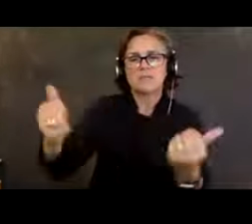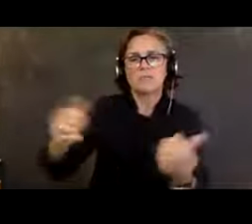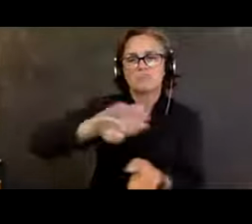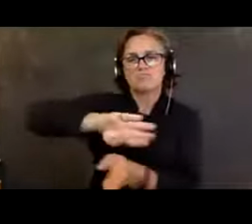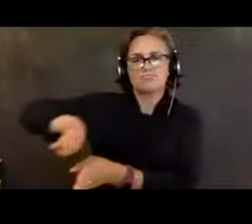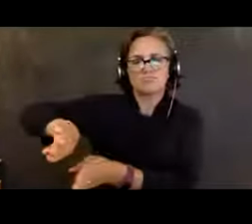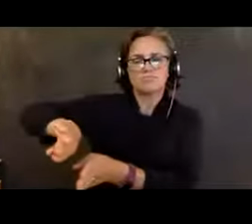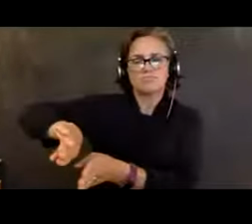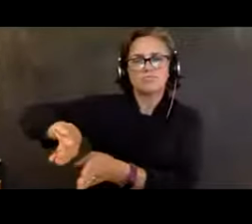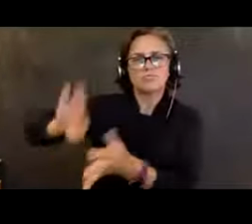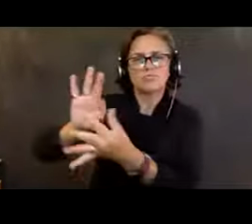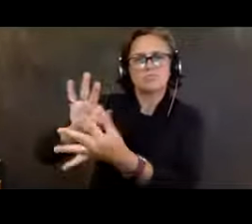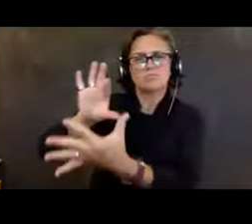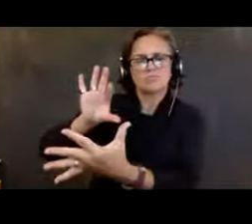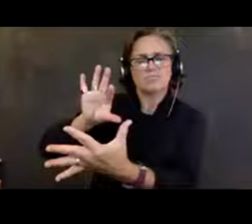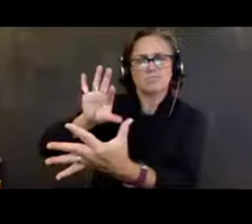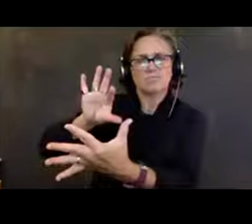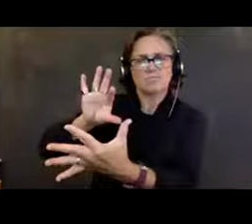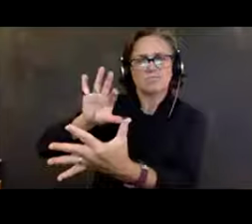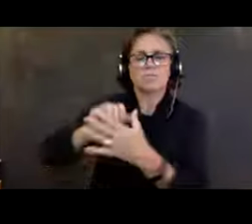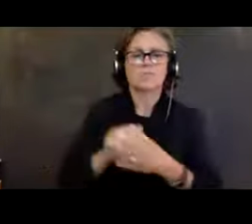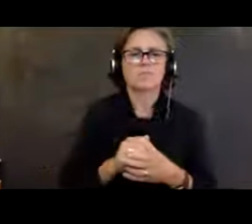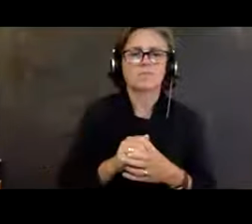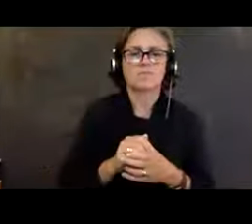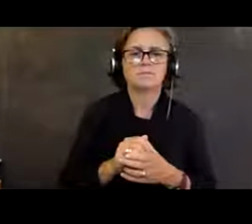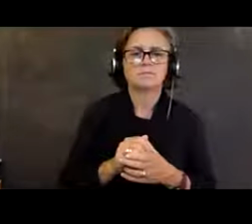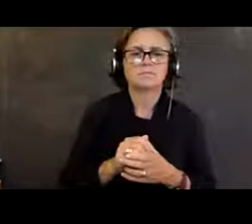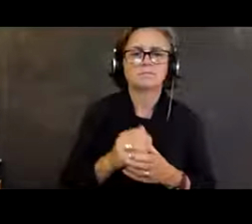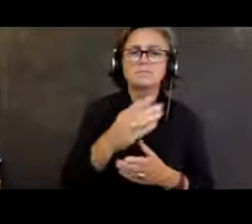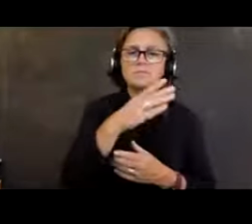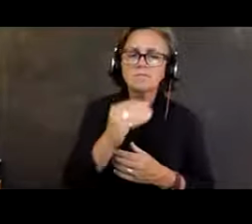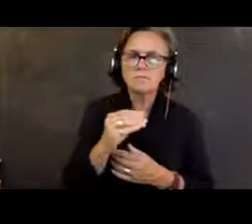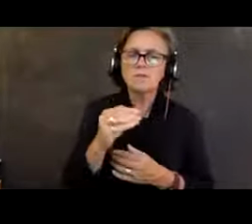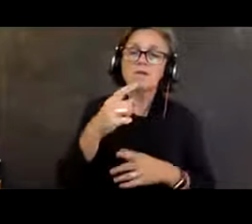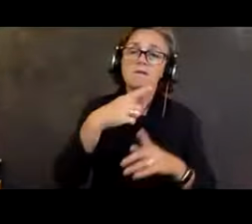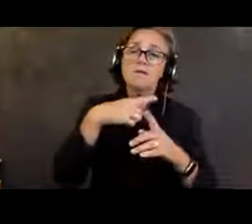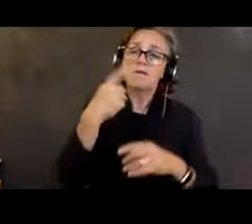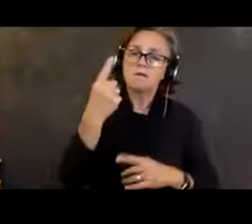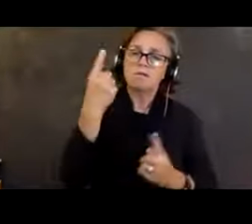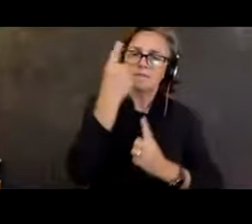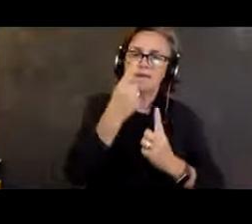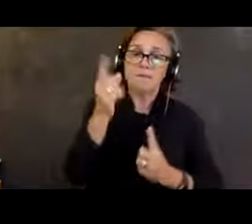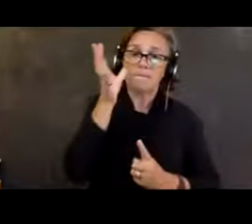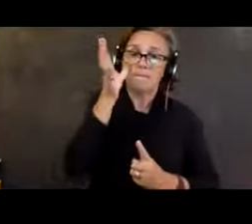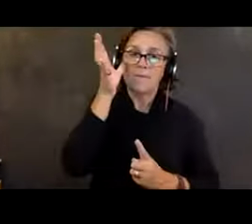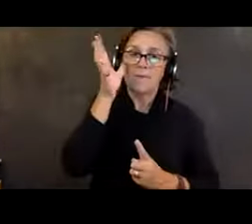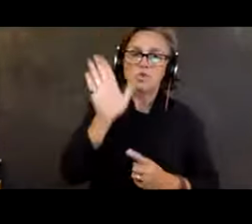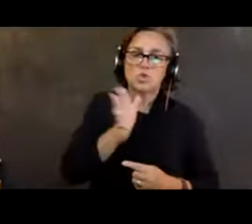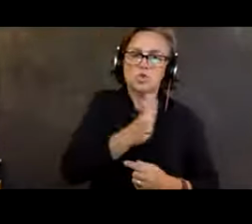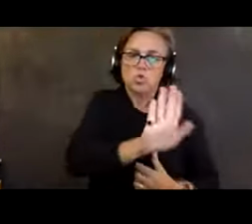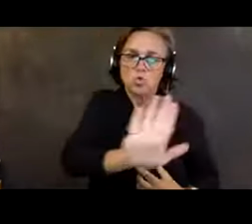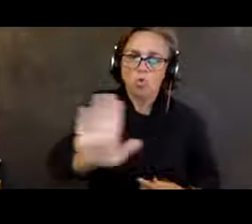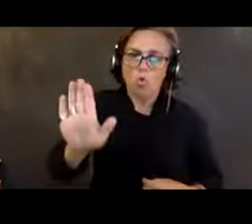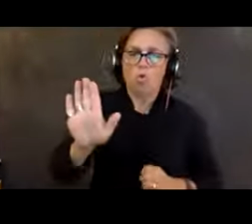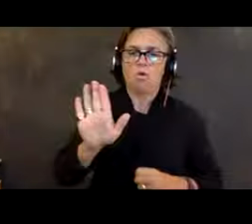news. And as a parent, we also want to be aware of our own emotions. We don't have to be super parents,